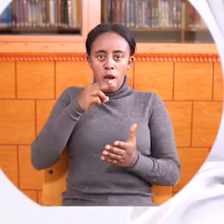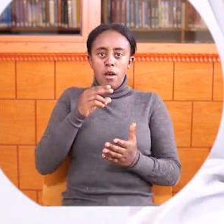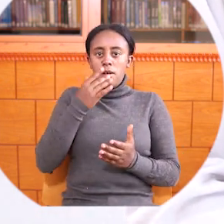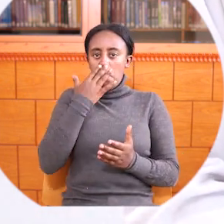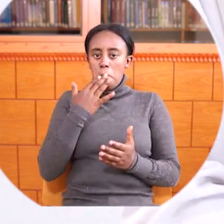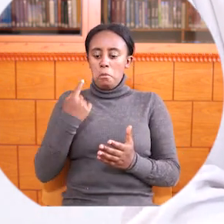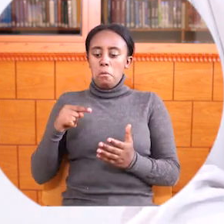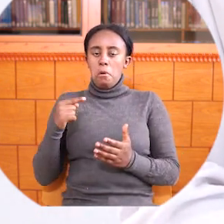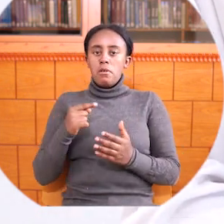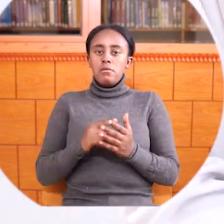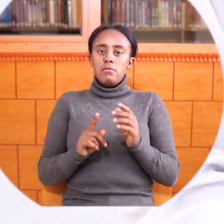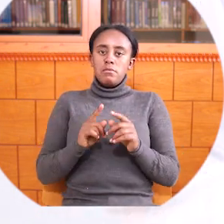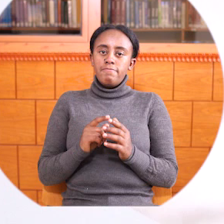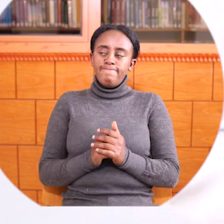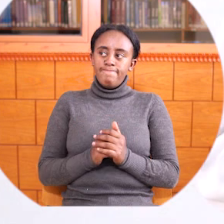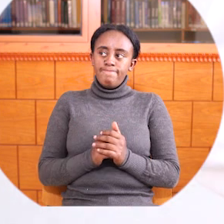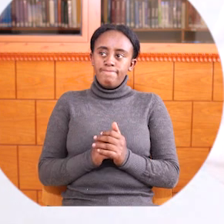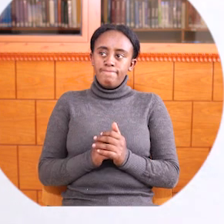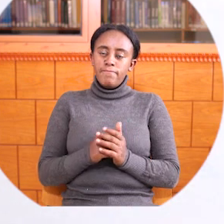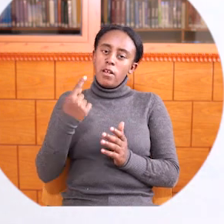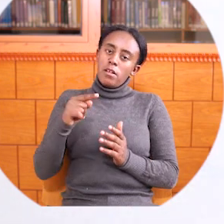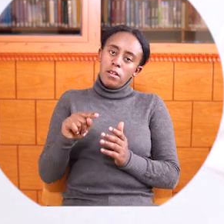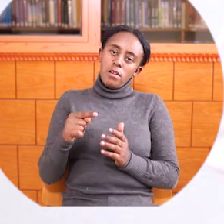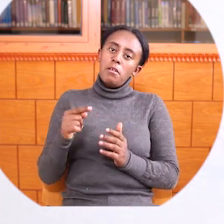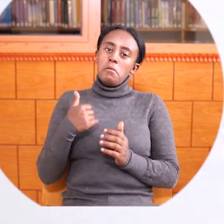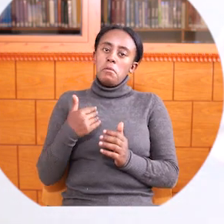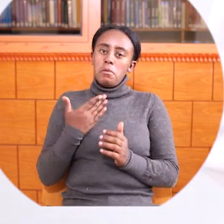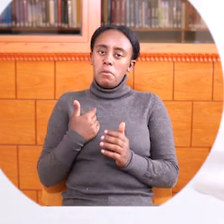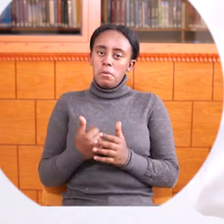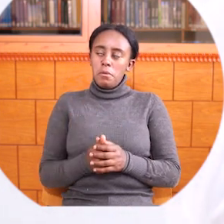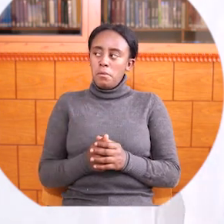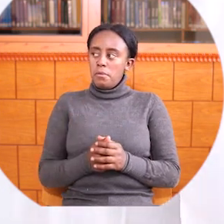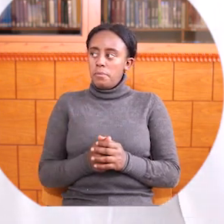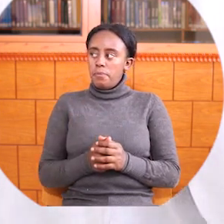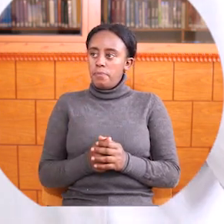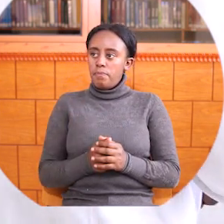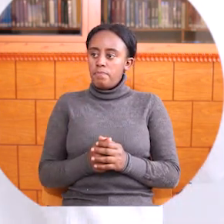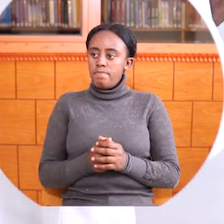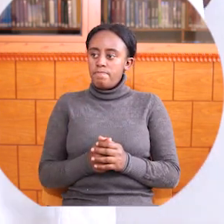chloroplast or what we call a pigment.